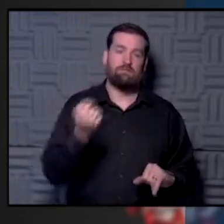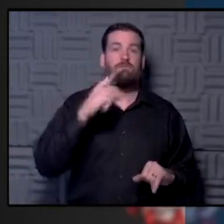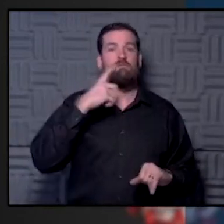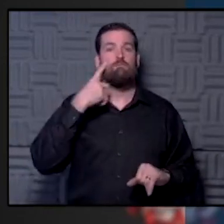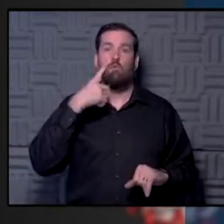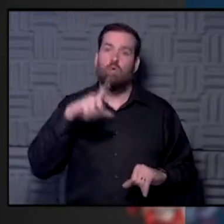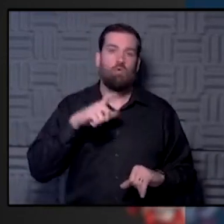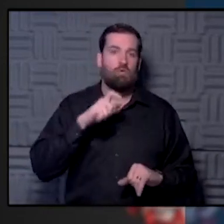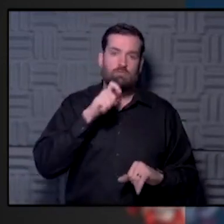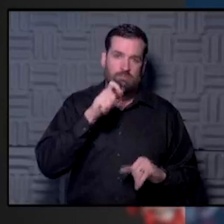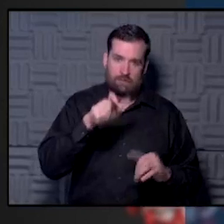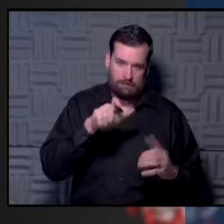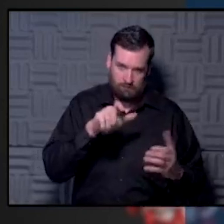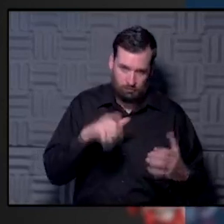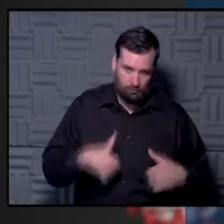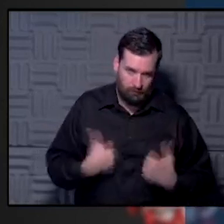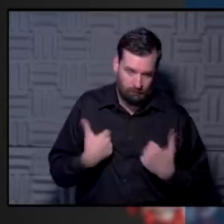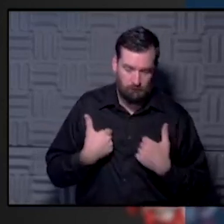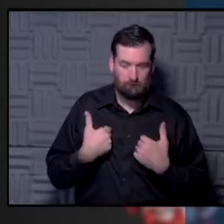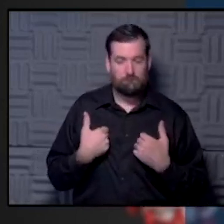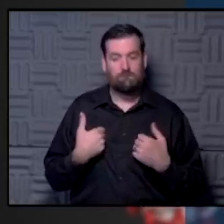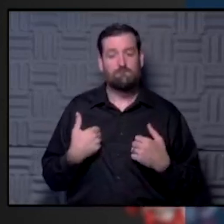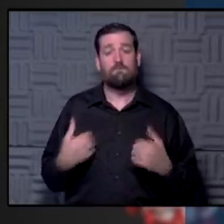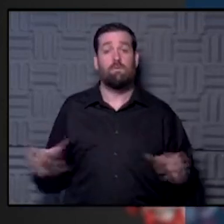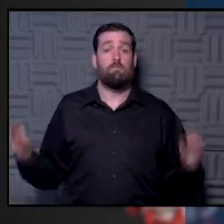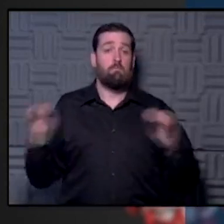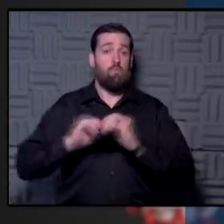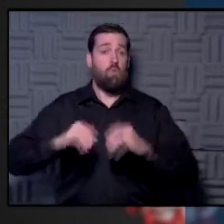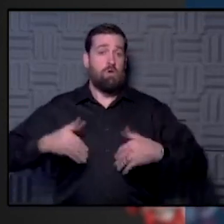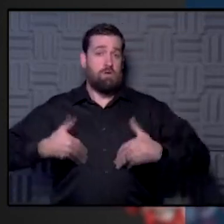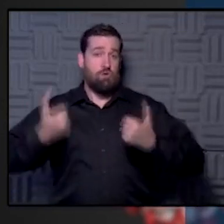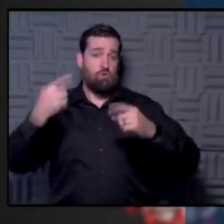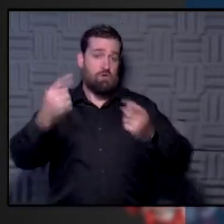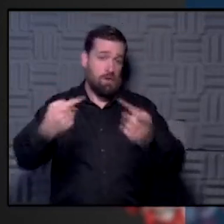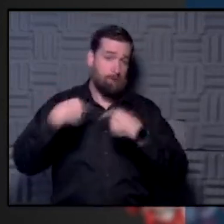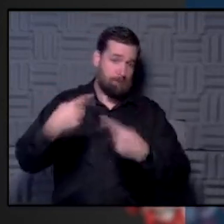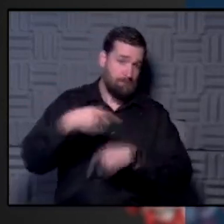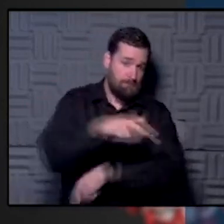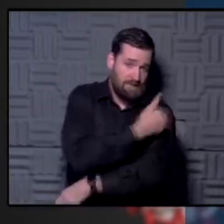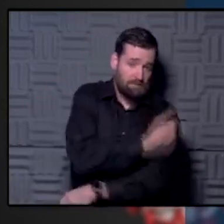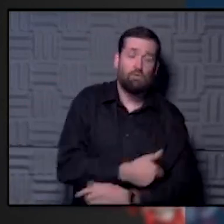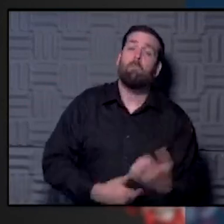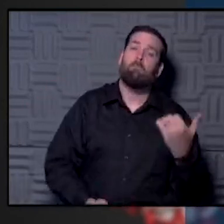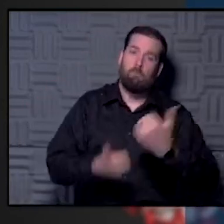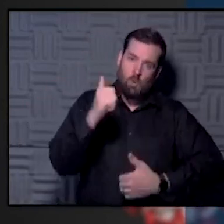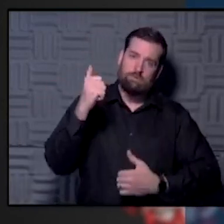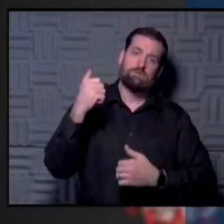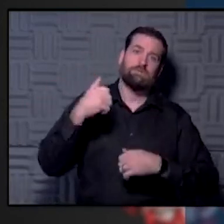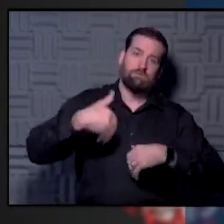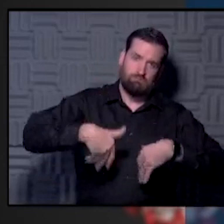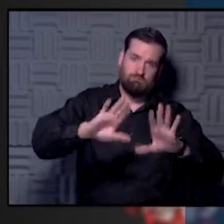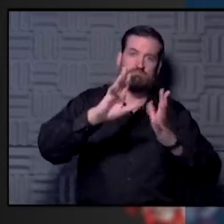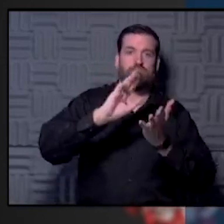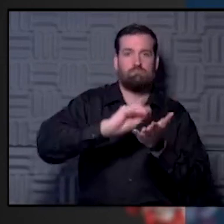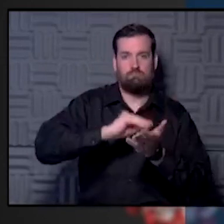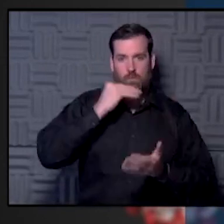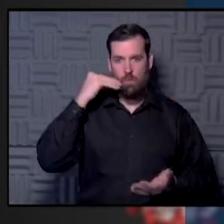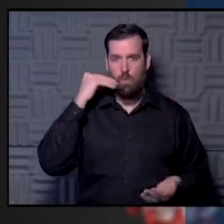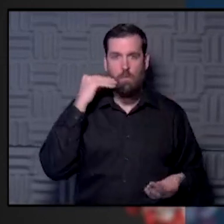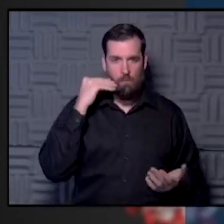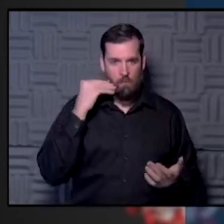hospital stay. So I think that does paint a picture that while more younger patients are being hospitalized, a good percentage of them are going home, and really those